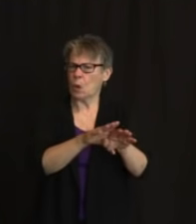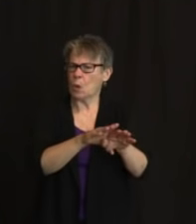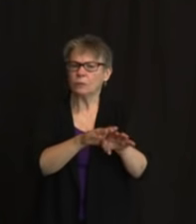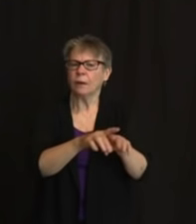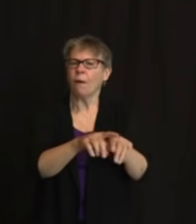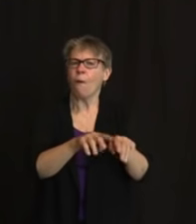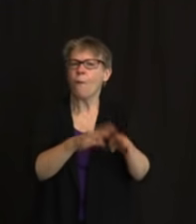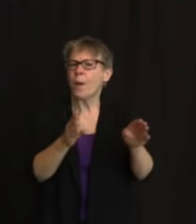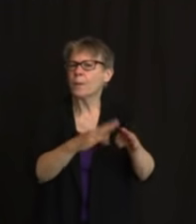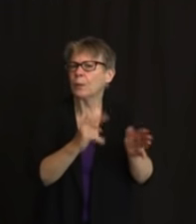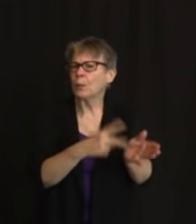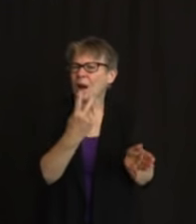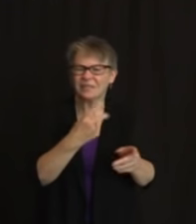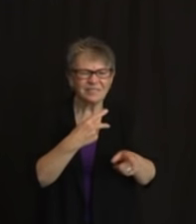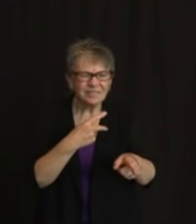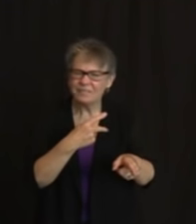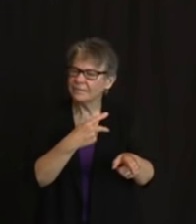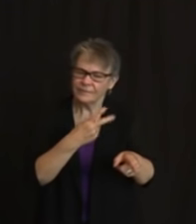Orange,